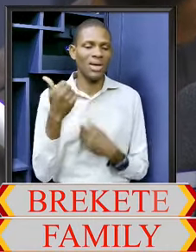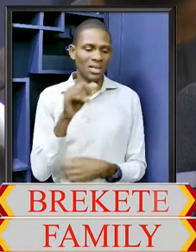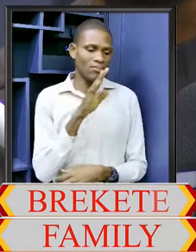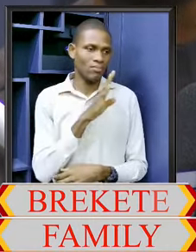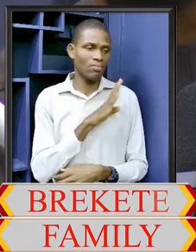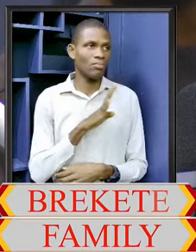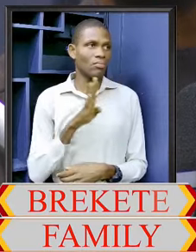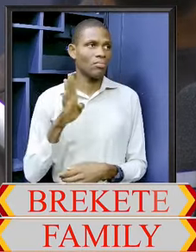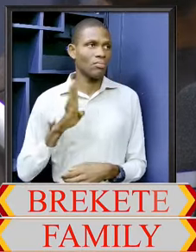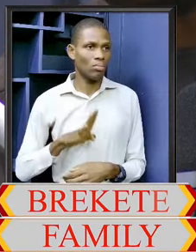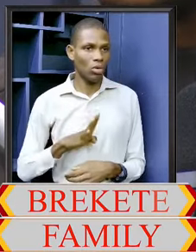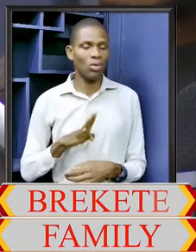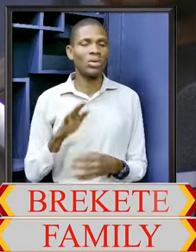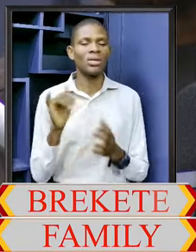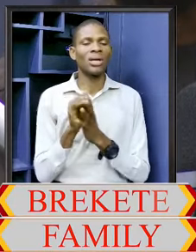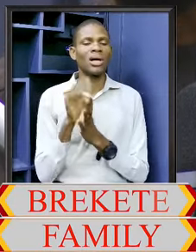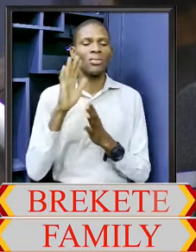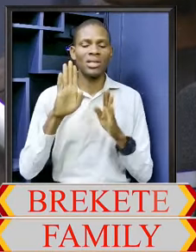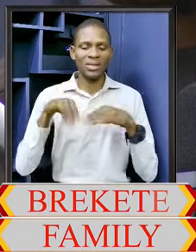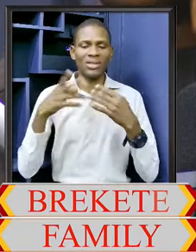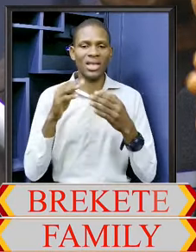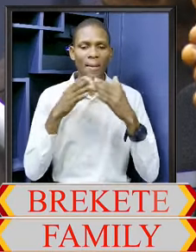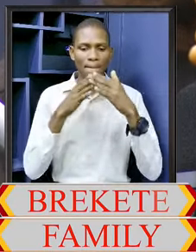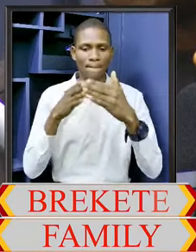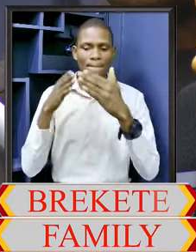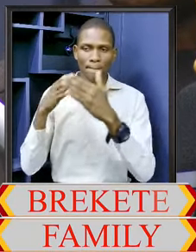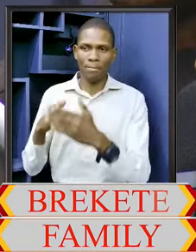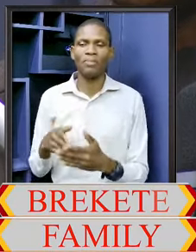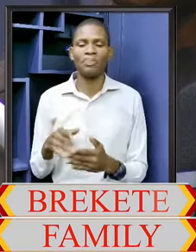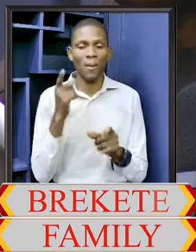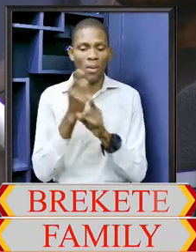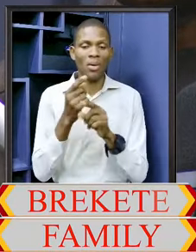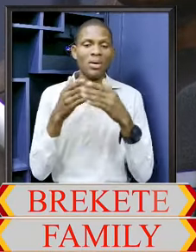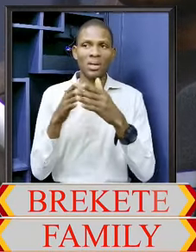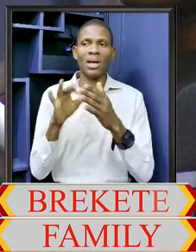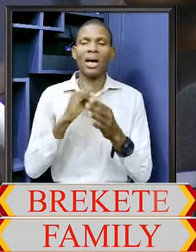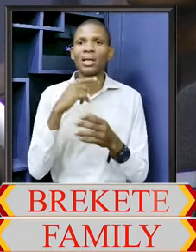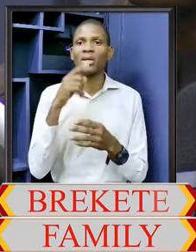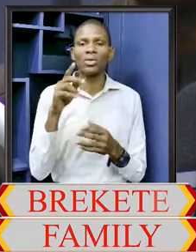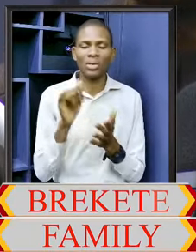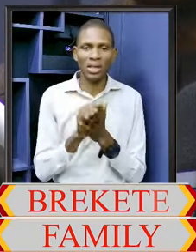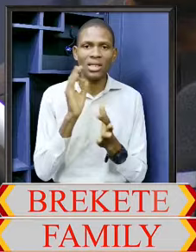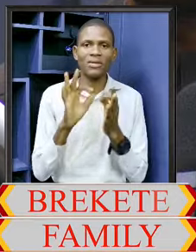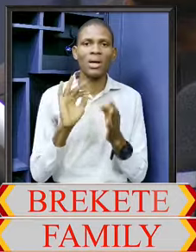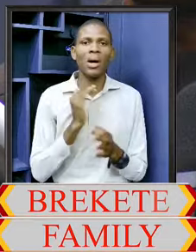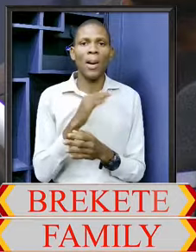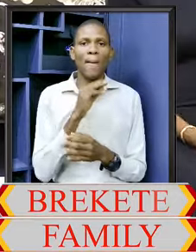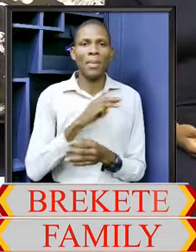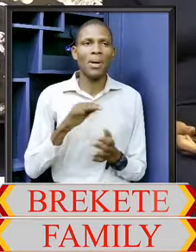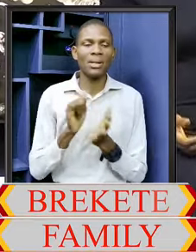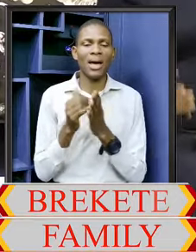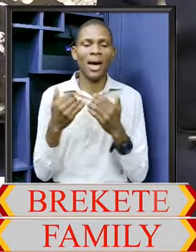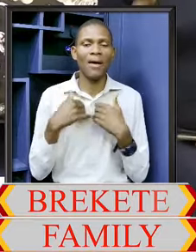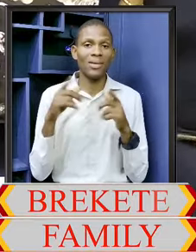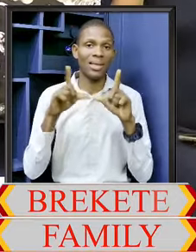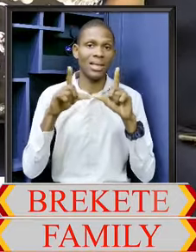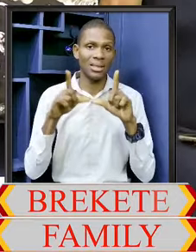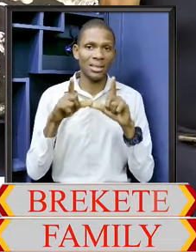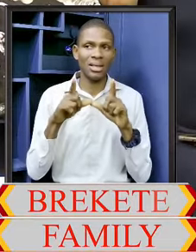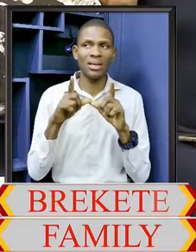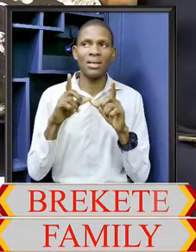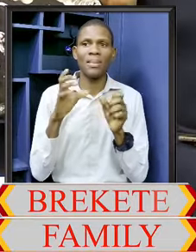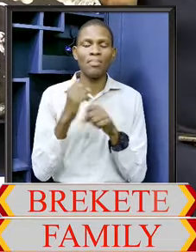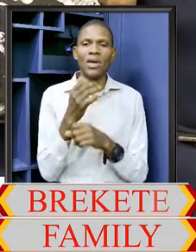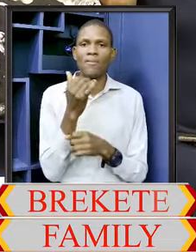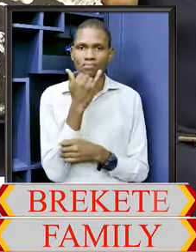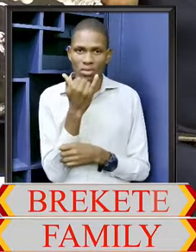We're supposed to they give them proper guidance and direction. I tell you, say if our member we get license,